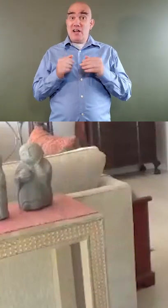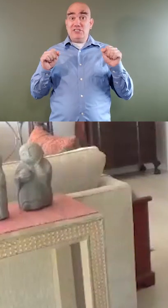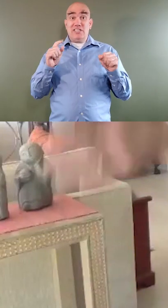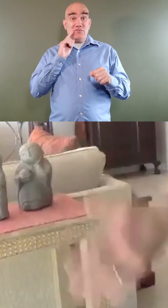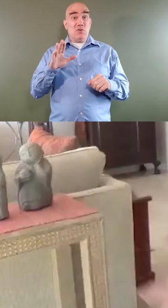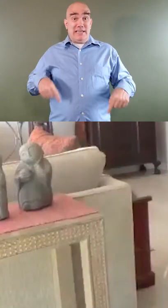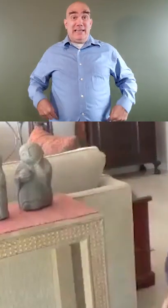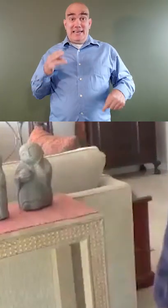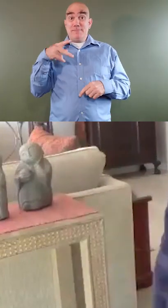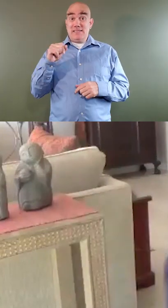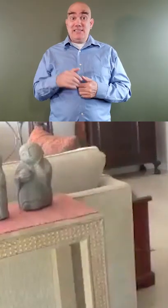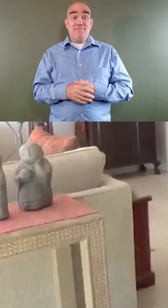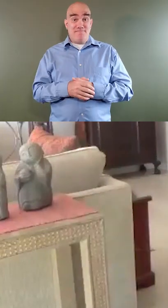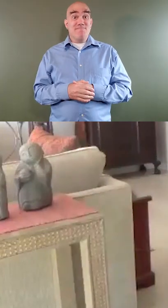exercise